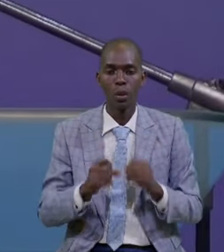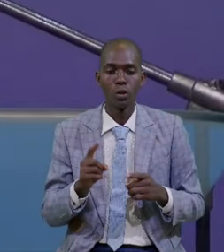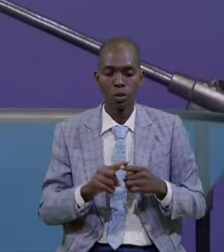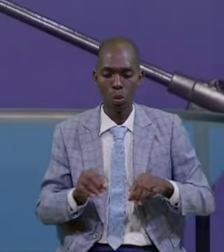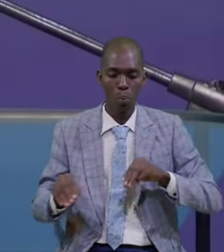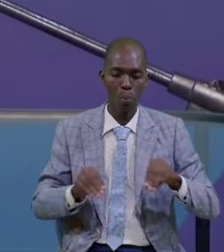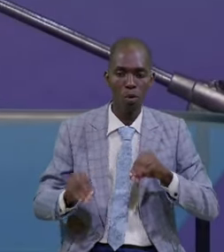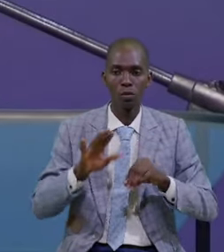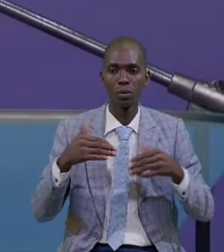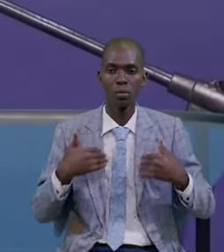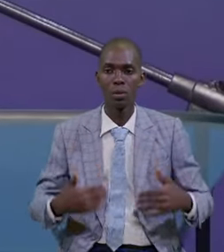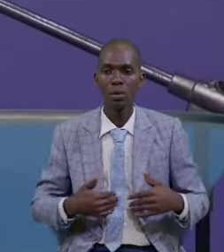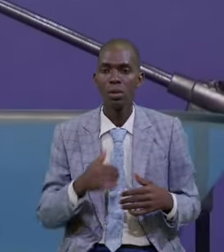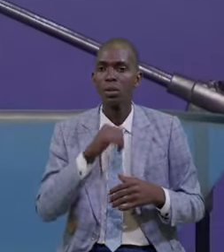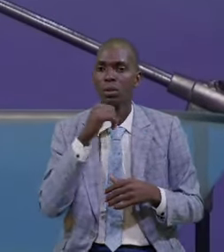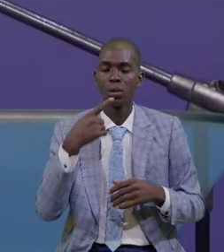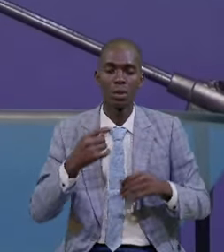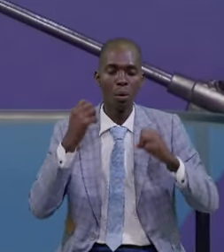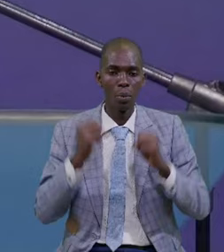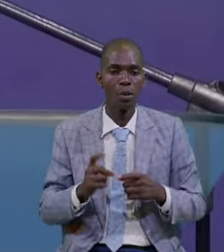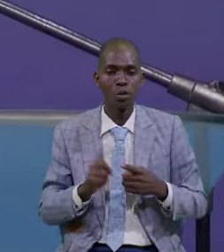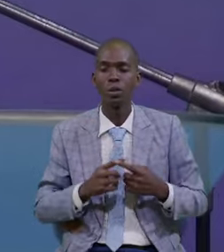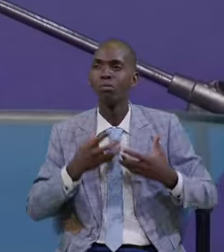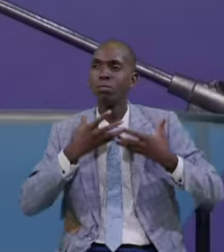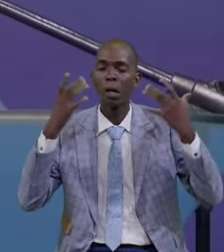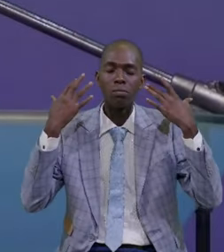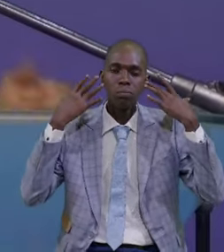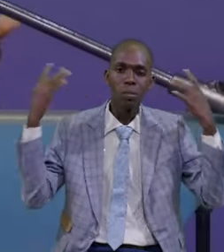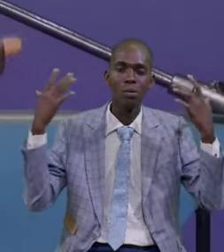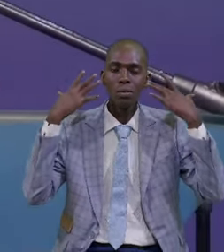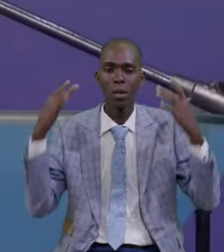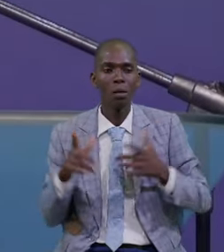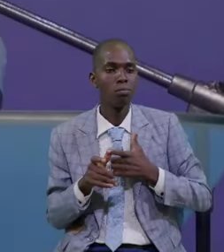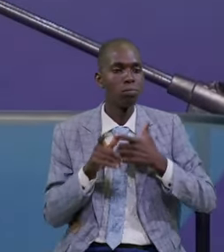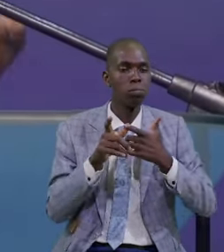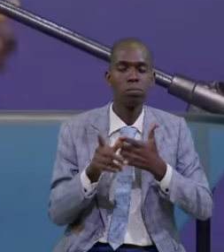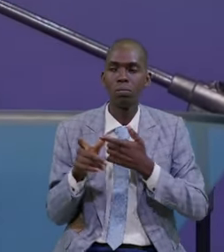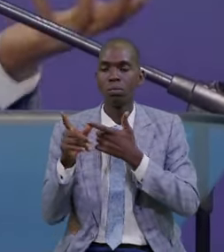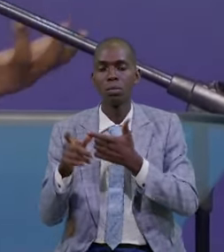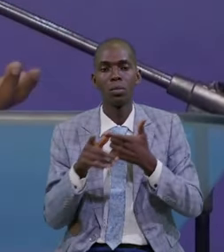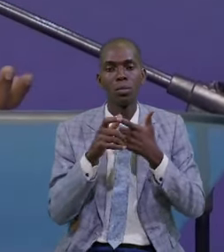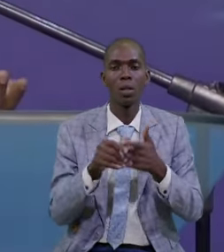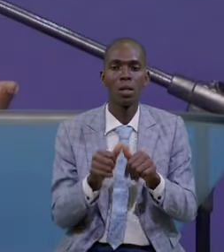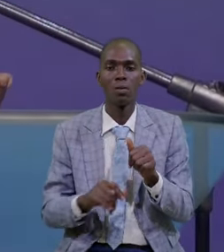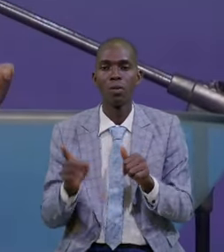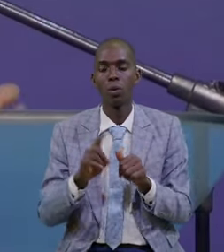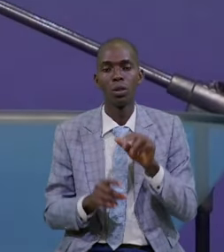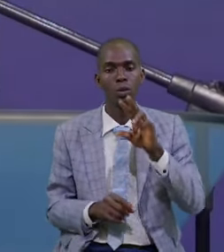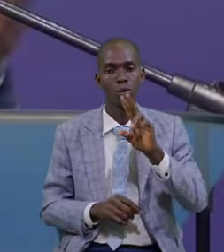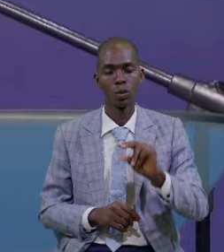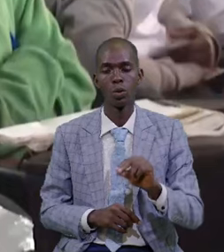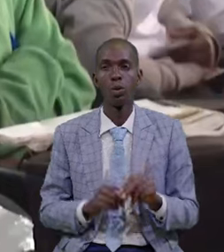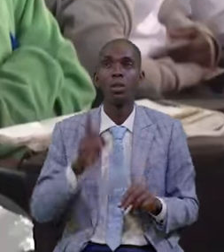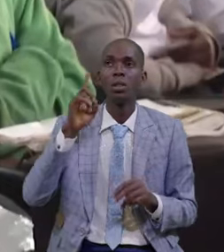shout. It's not the power to run here and there. He's giving us the effect of